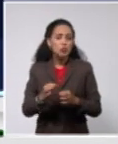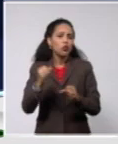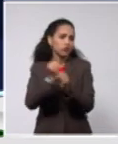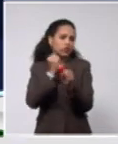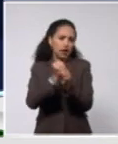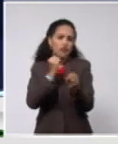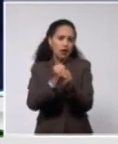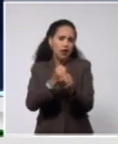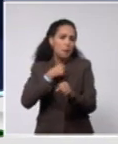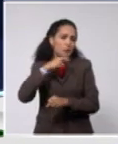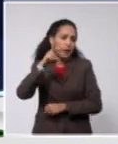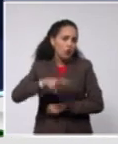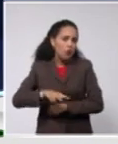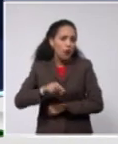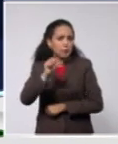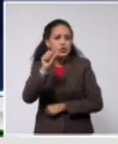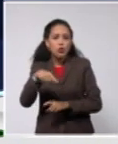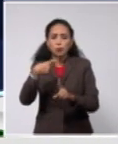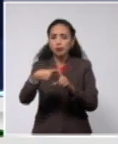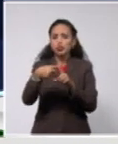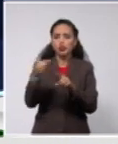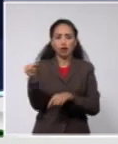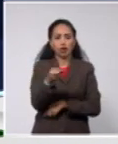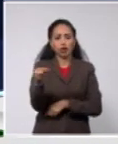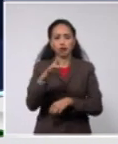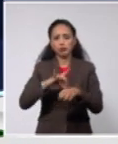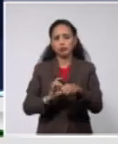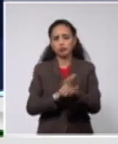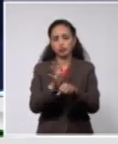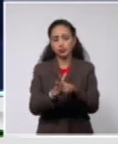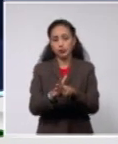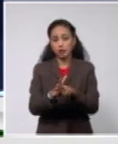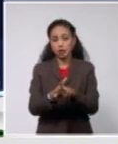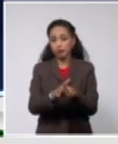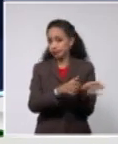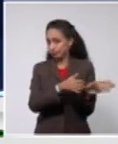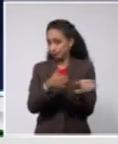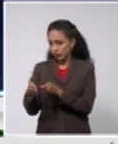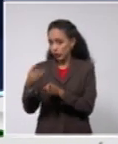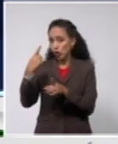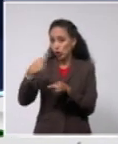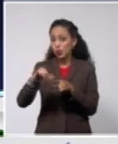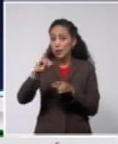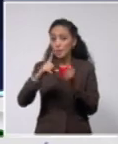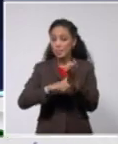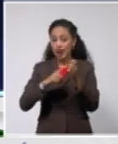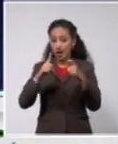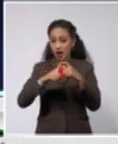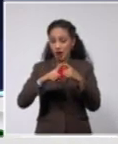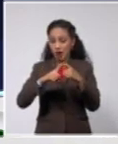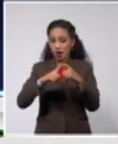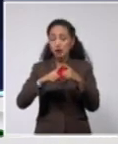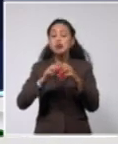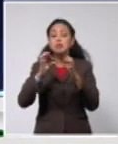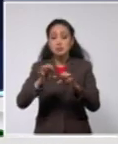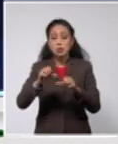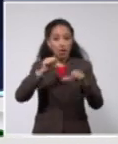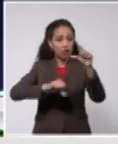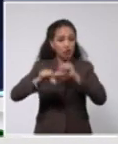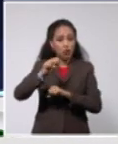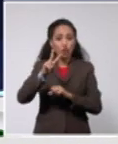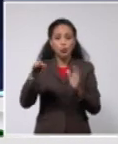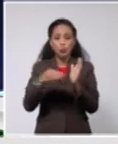2,452 of the samples were processed at the Pedro Curi Tropical Medicine Institute, 900